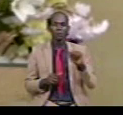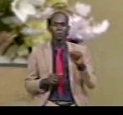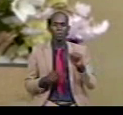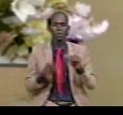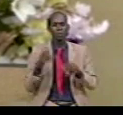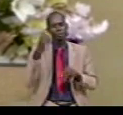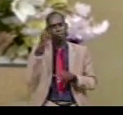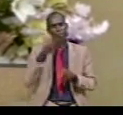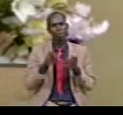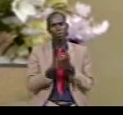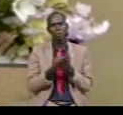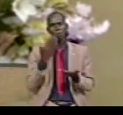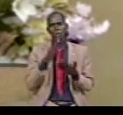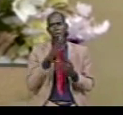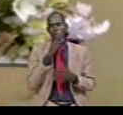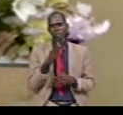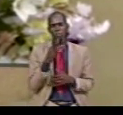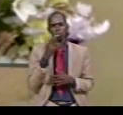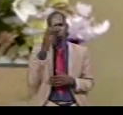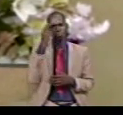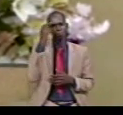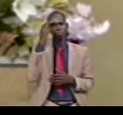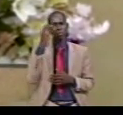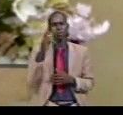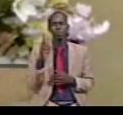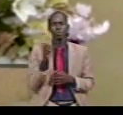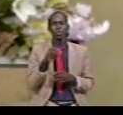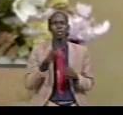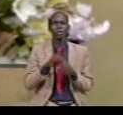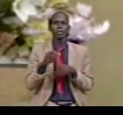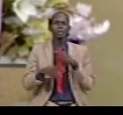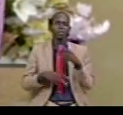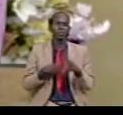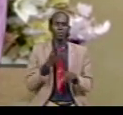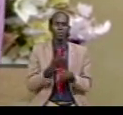wondering where in the world is Oceania,